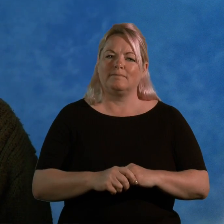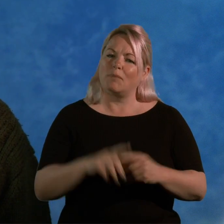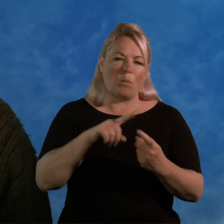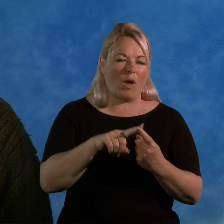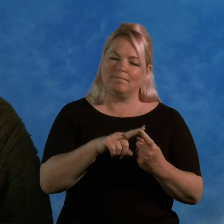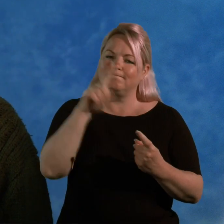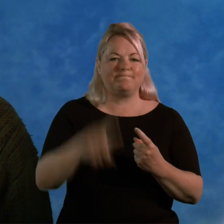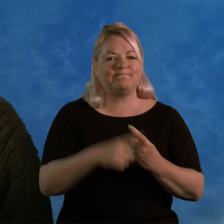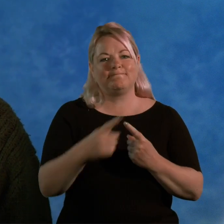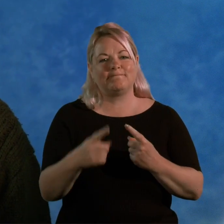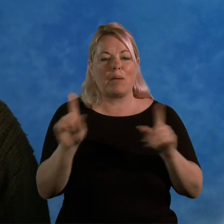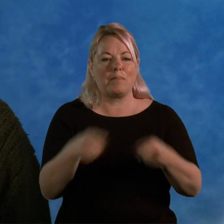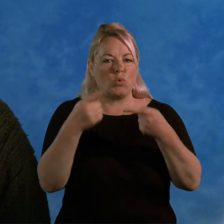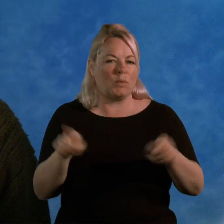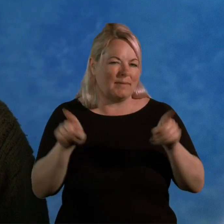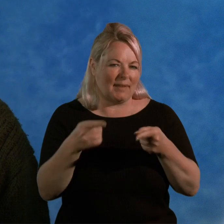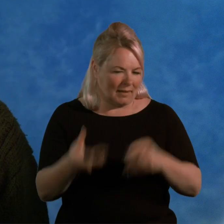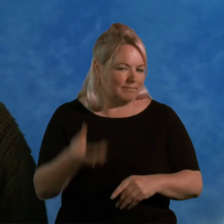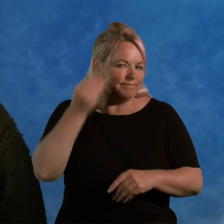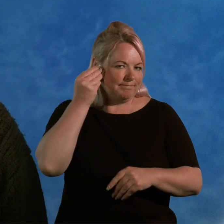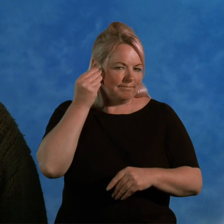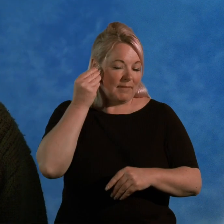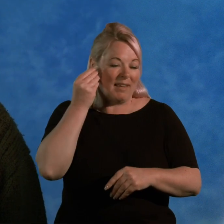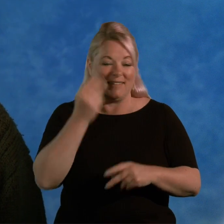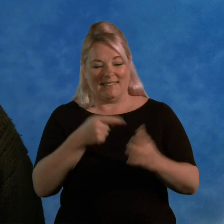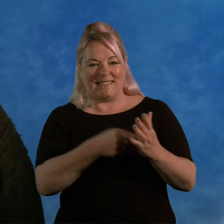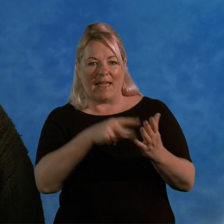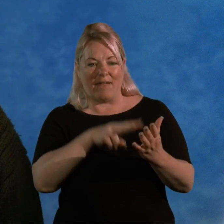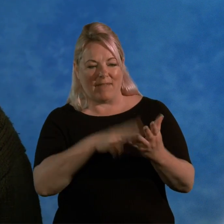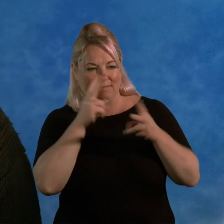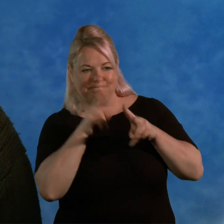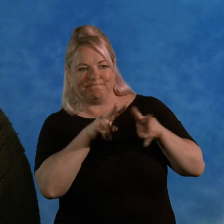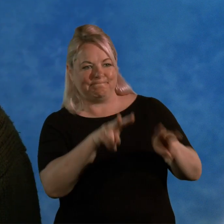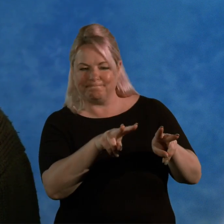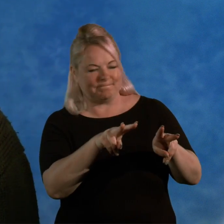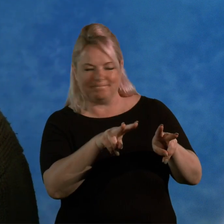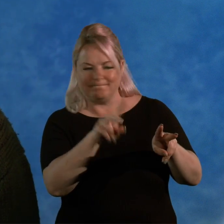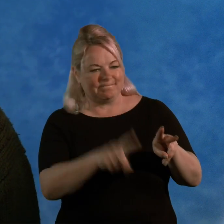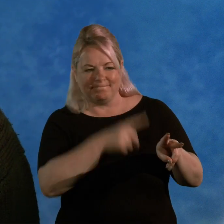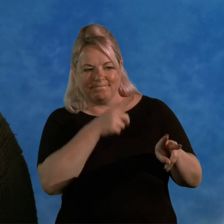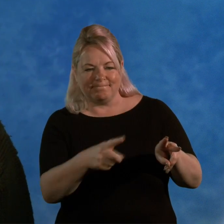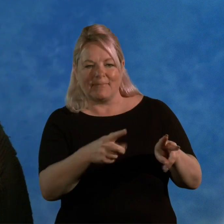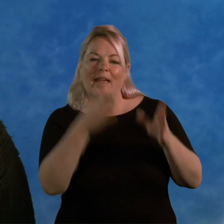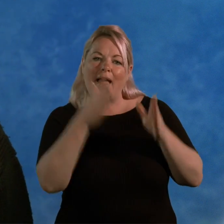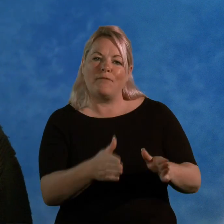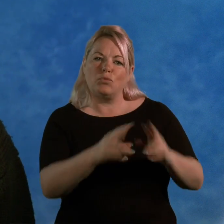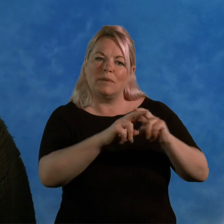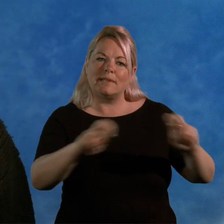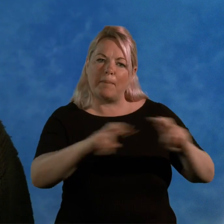to listen to music. And watching the television, I then needed subtitles because I couldn't hear